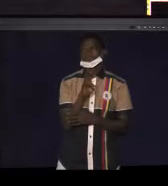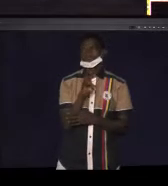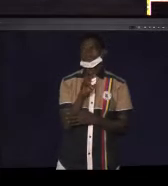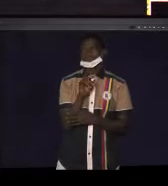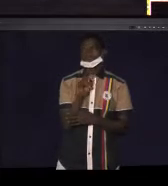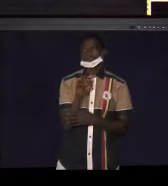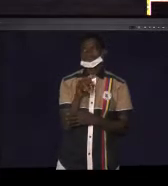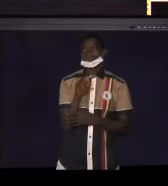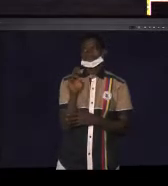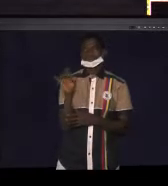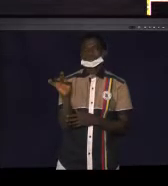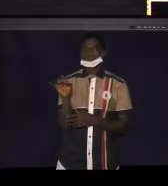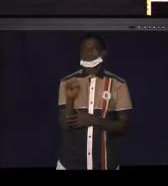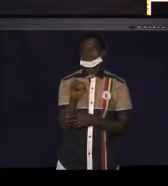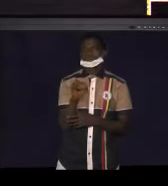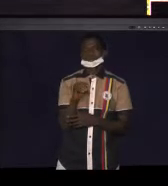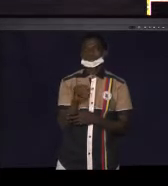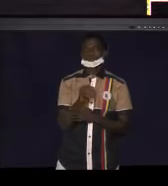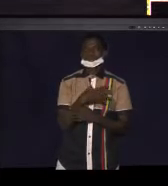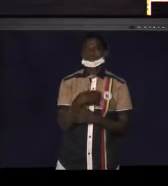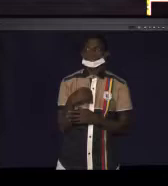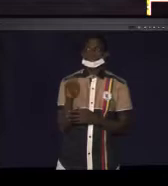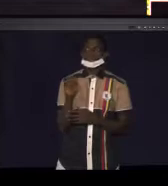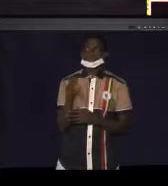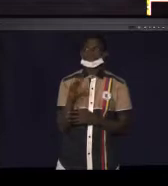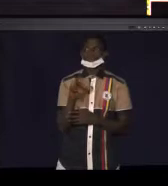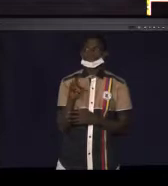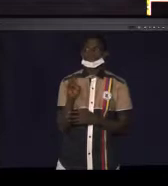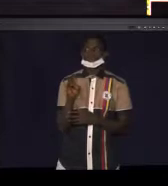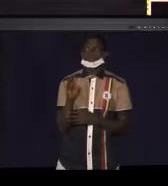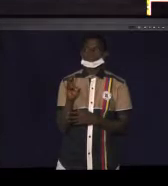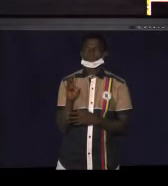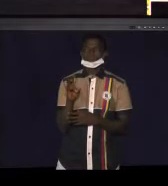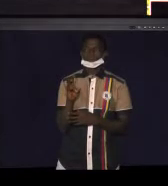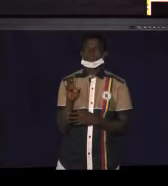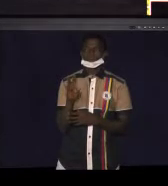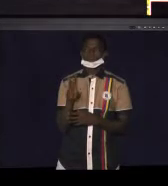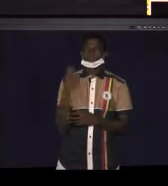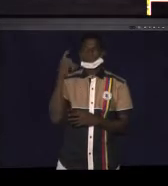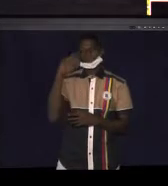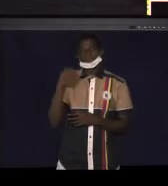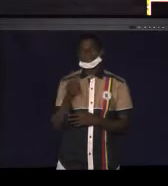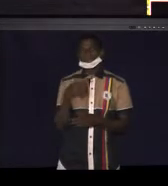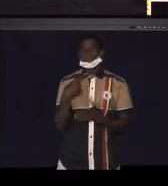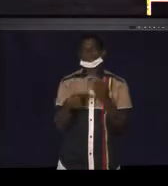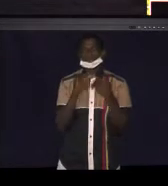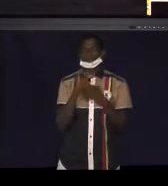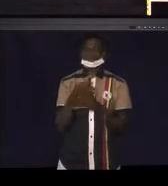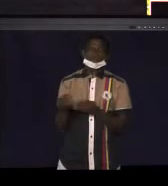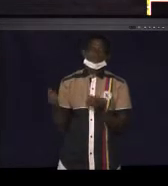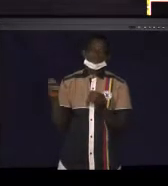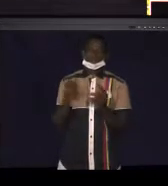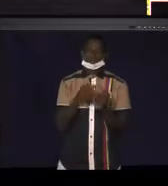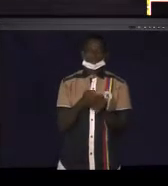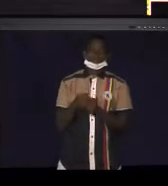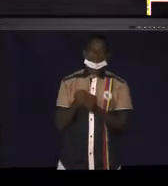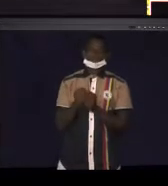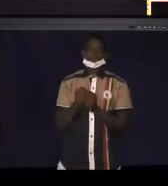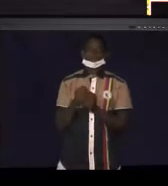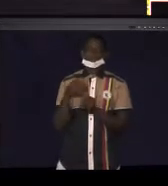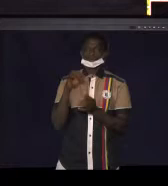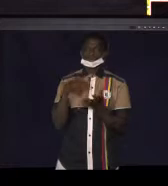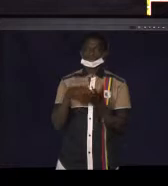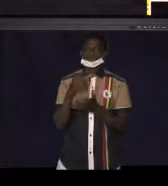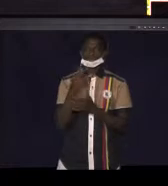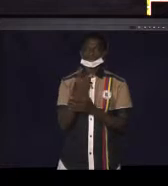one bucket, and 12 liters, 72 centiliters for another bucket. What is the combined capacities of